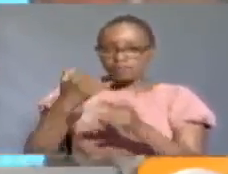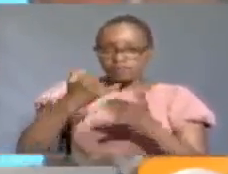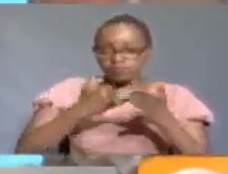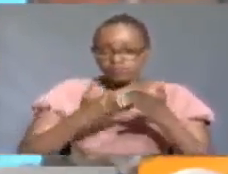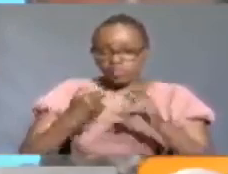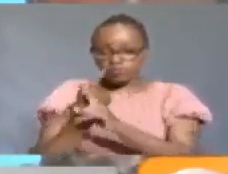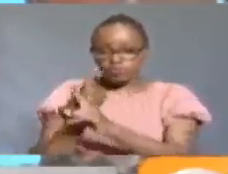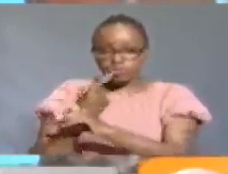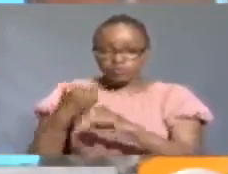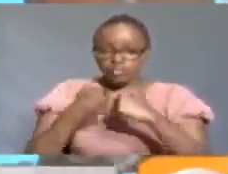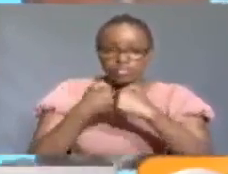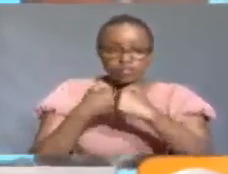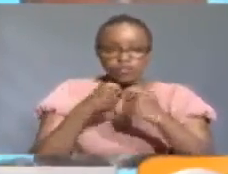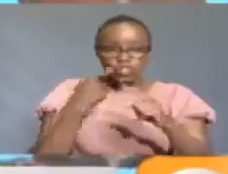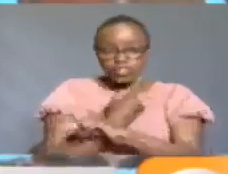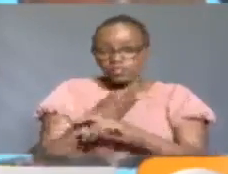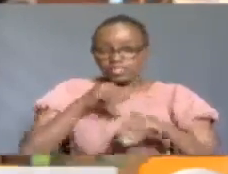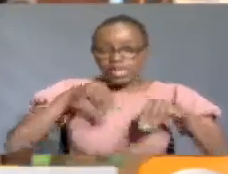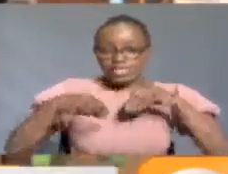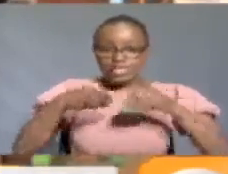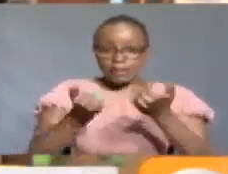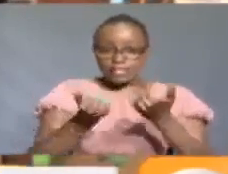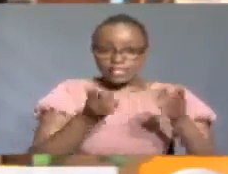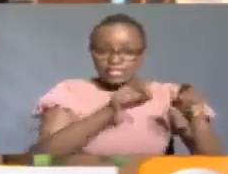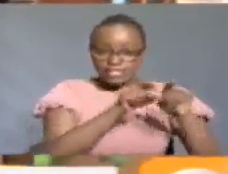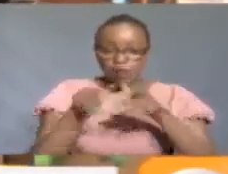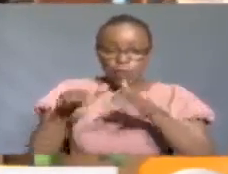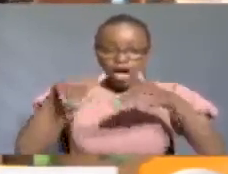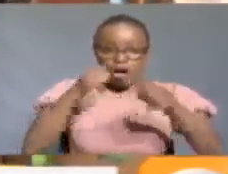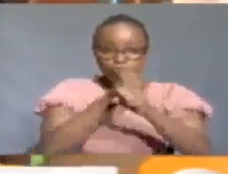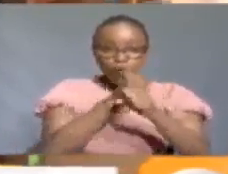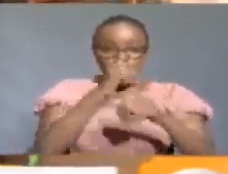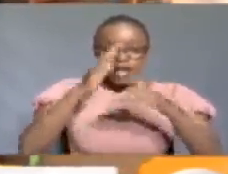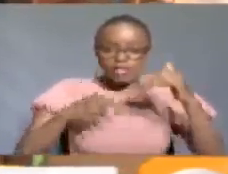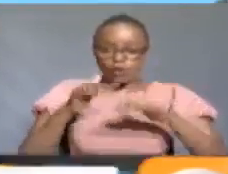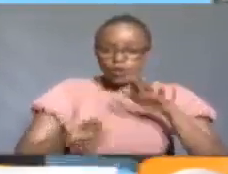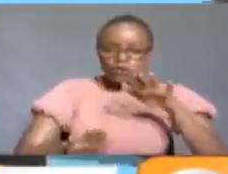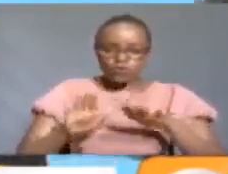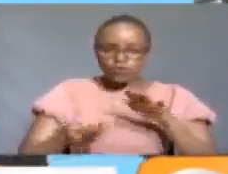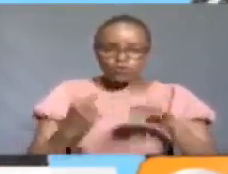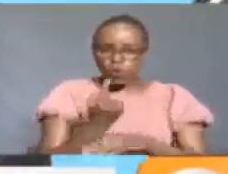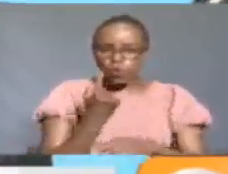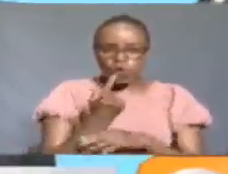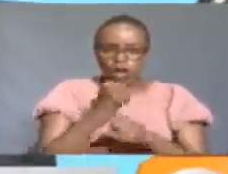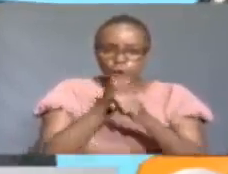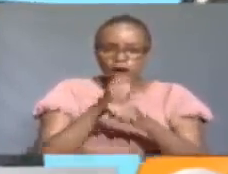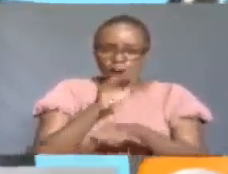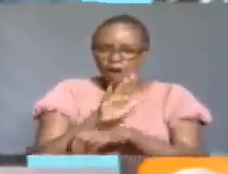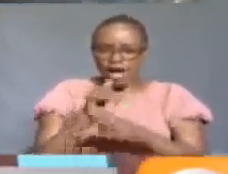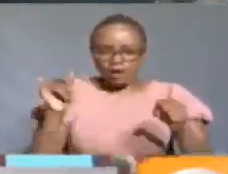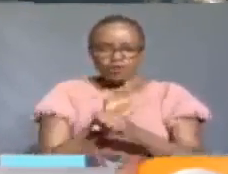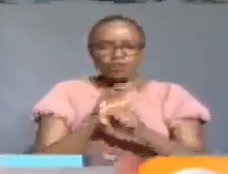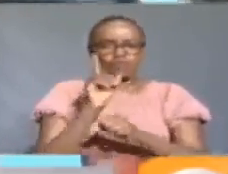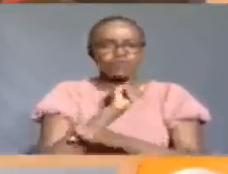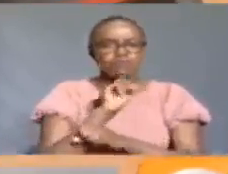meet different challenges for different disability needs and ways of operating other than foot pedaling. His work is still not